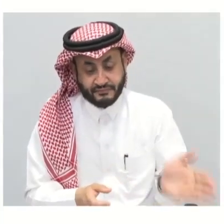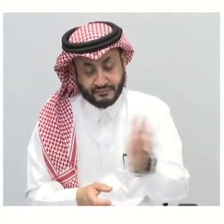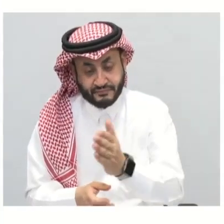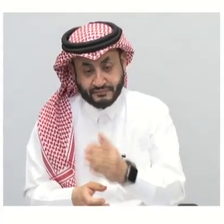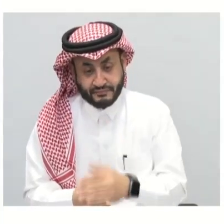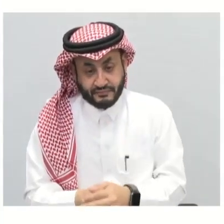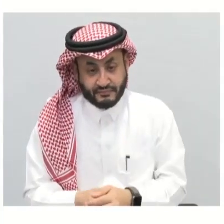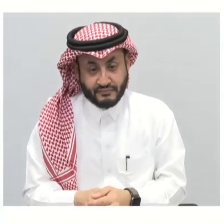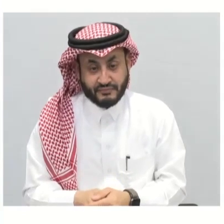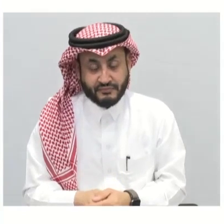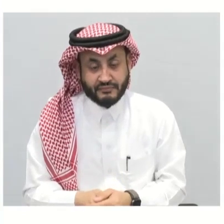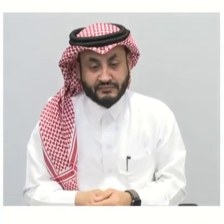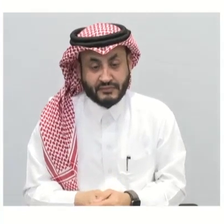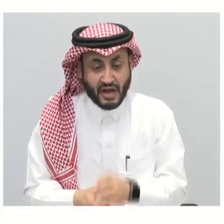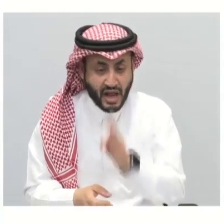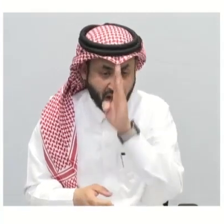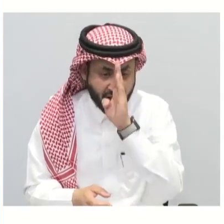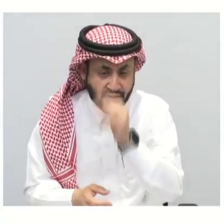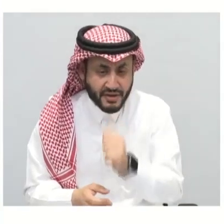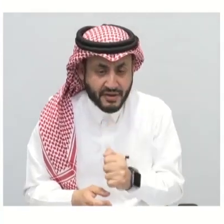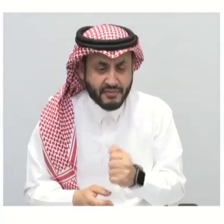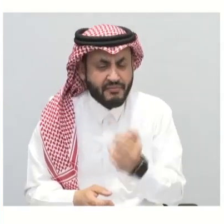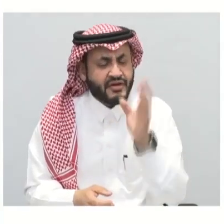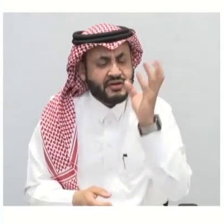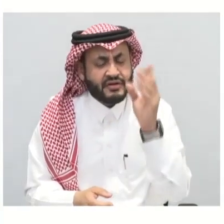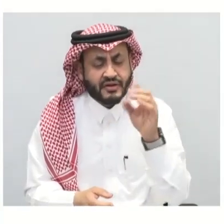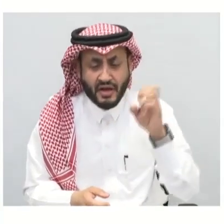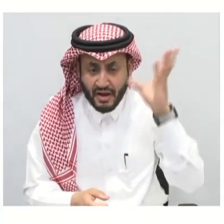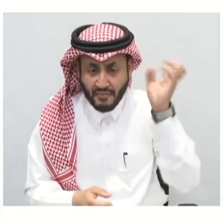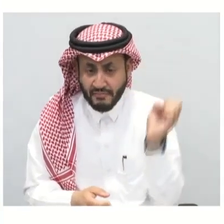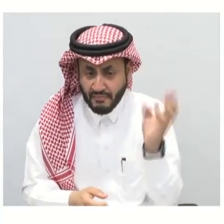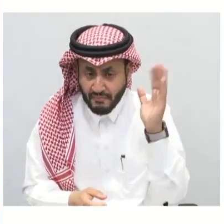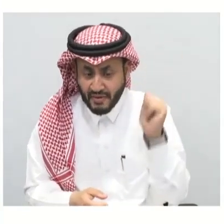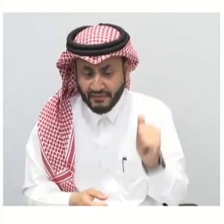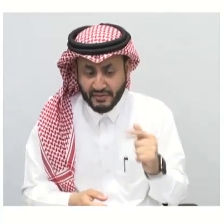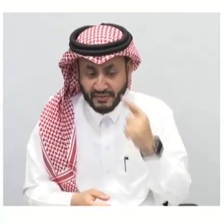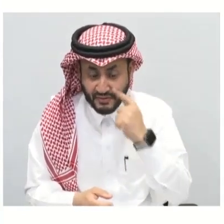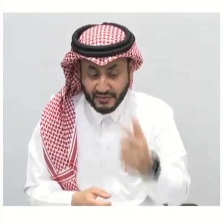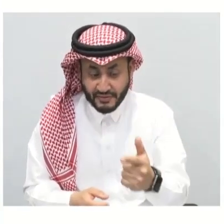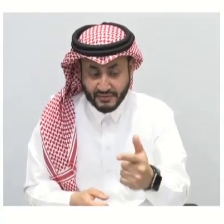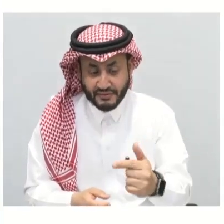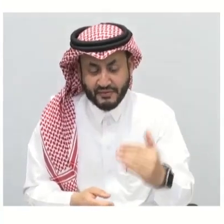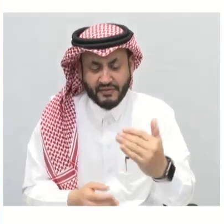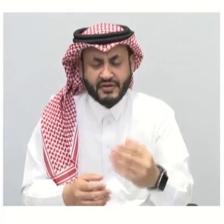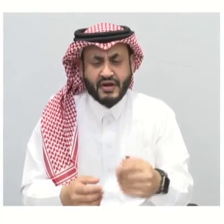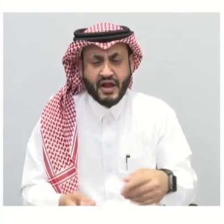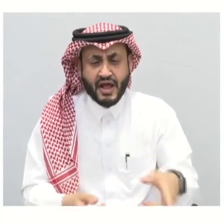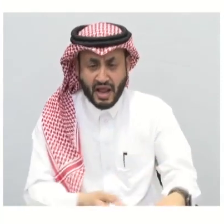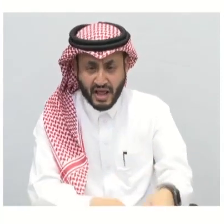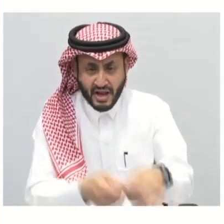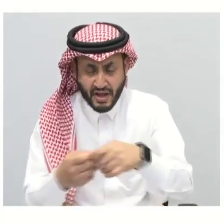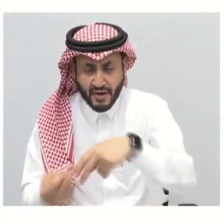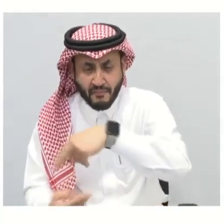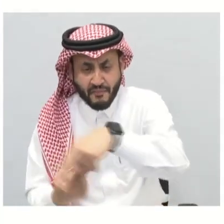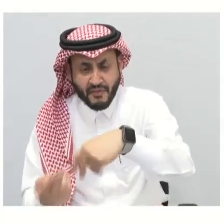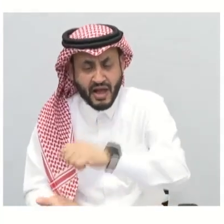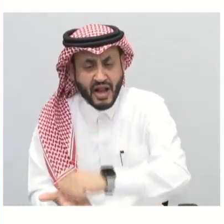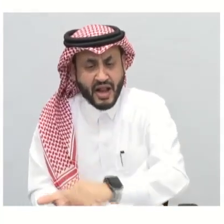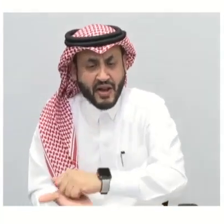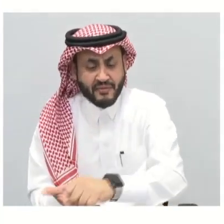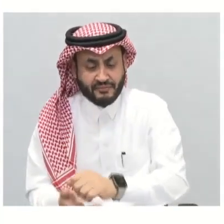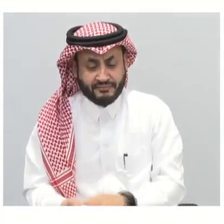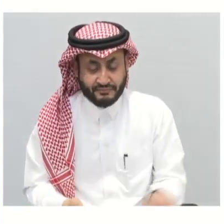no actions in the morning, but there is action in the afternoon, take suit to dry cleaner. And also another